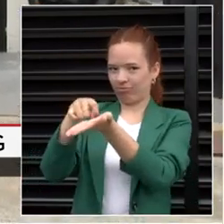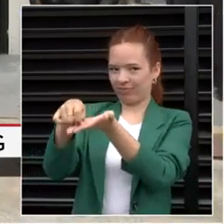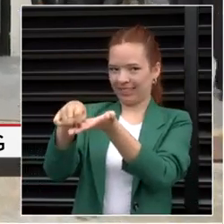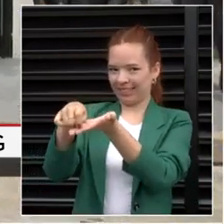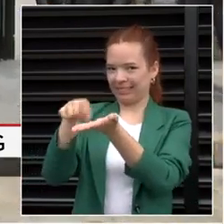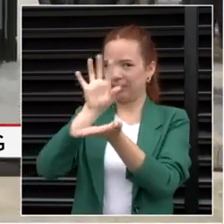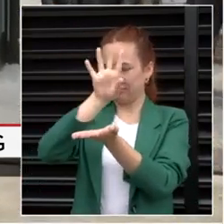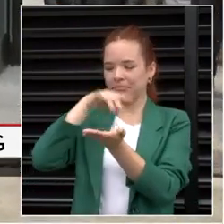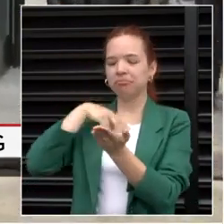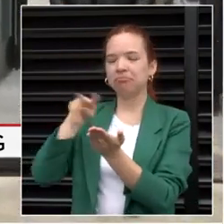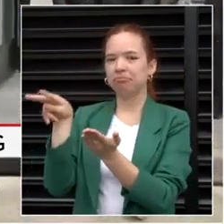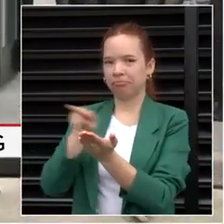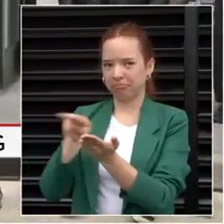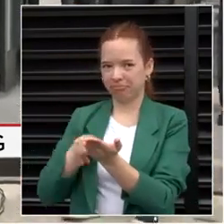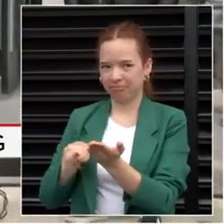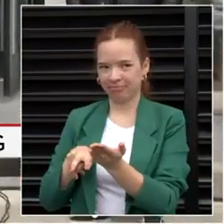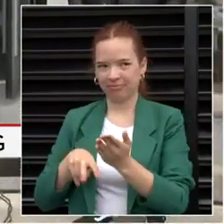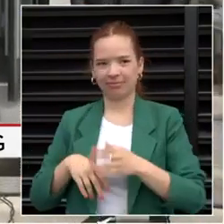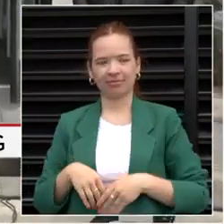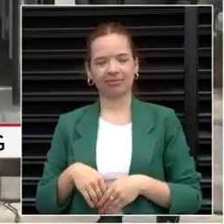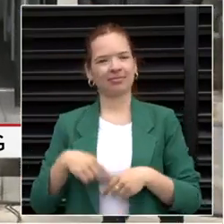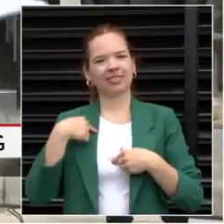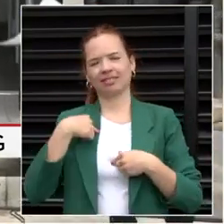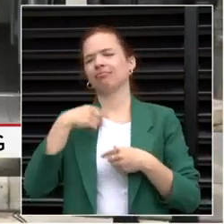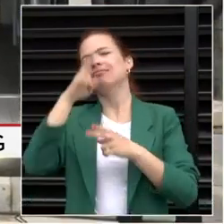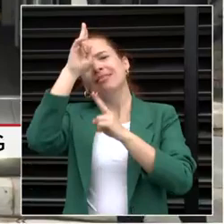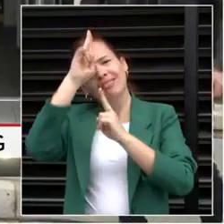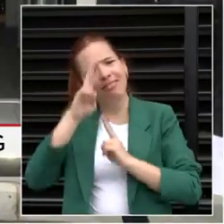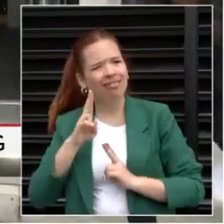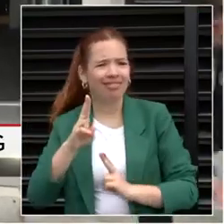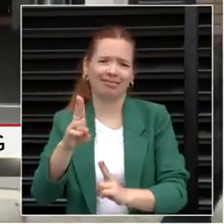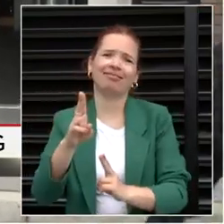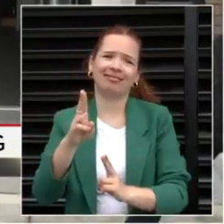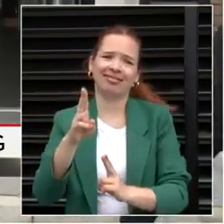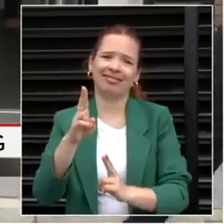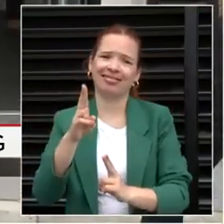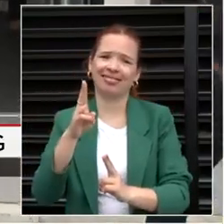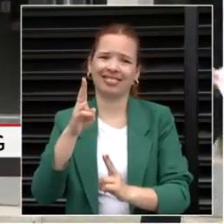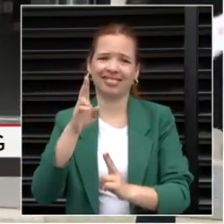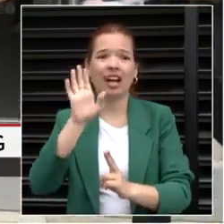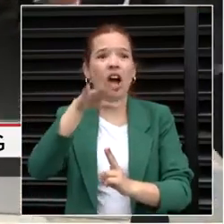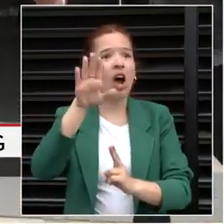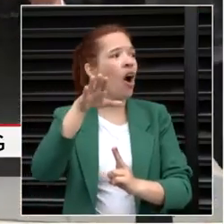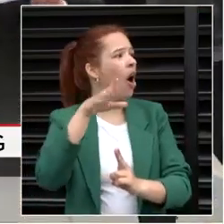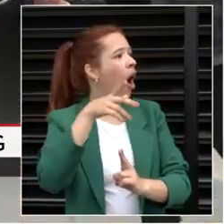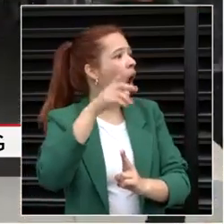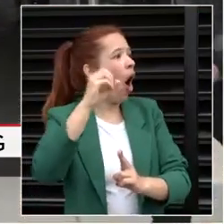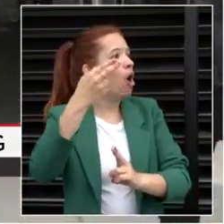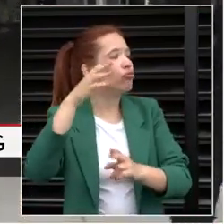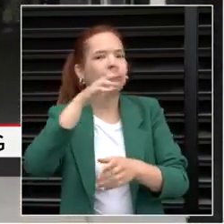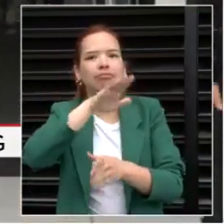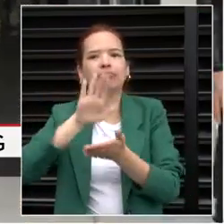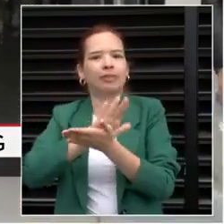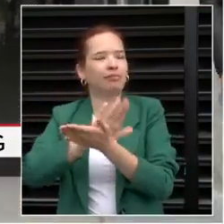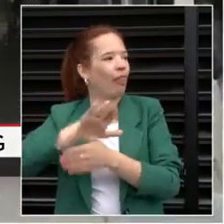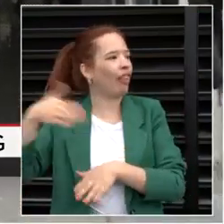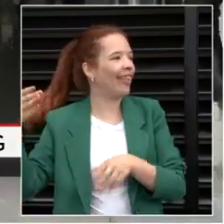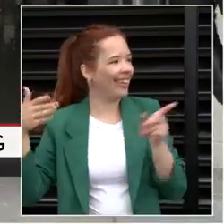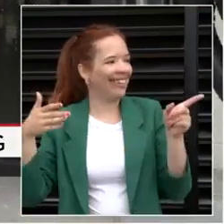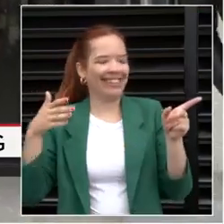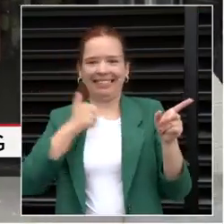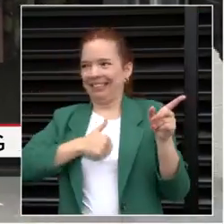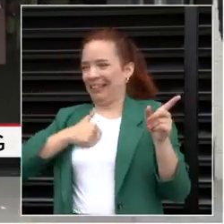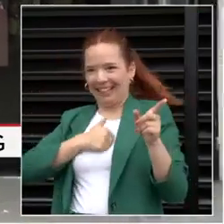enormous privilege to have planted the seeds. Uh-oh. Whoa, he's a juggler like